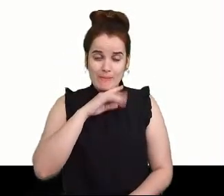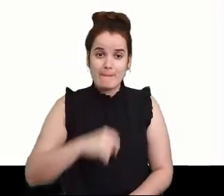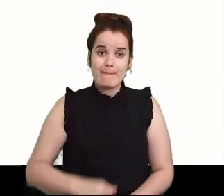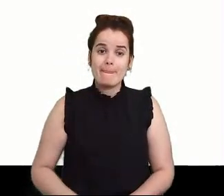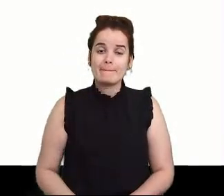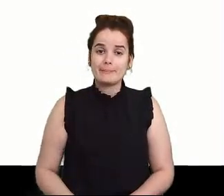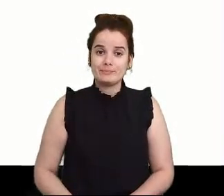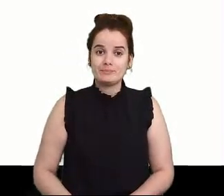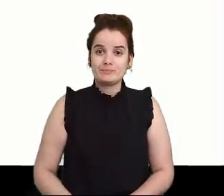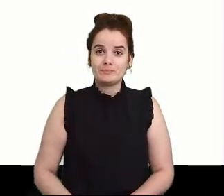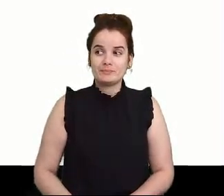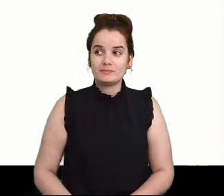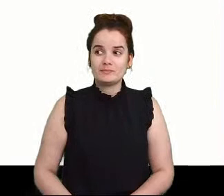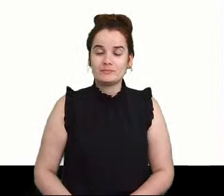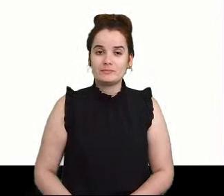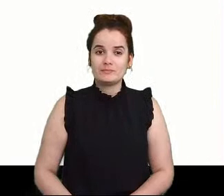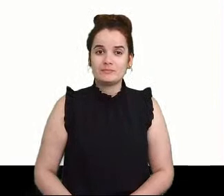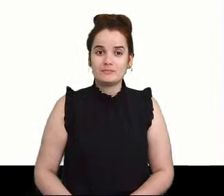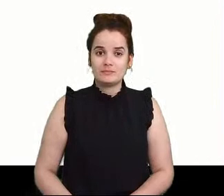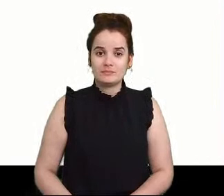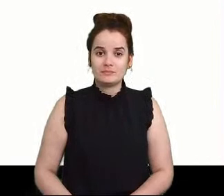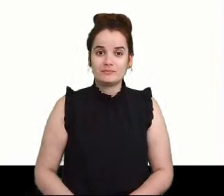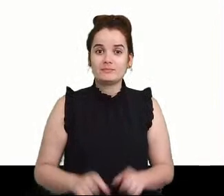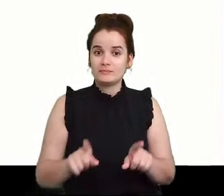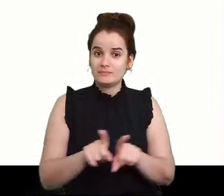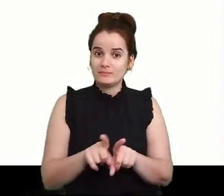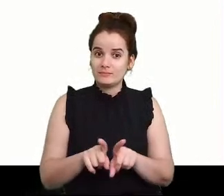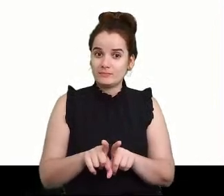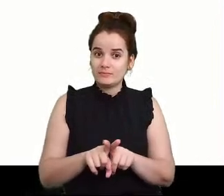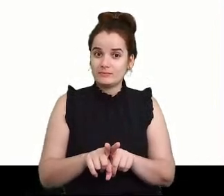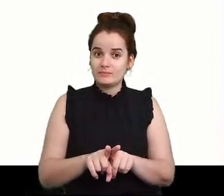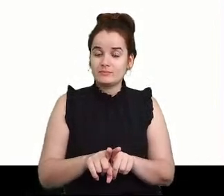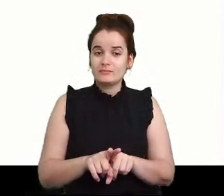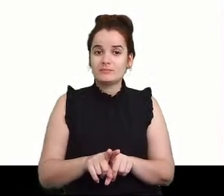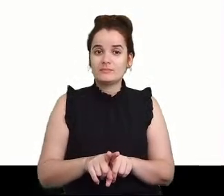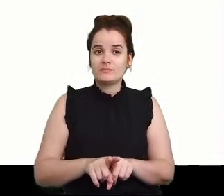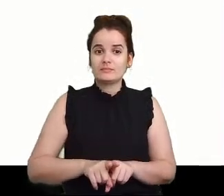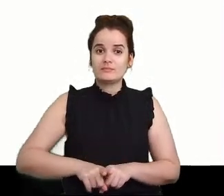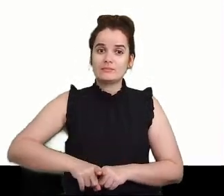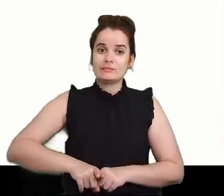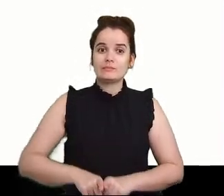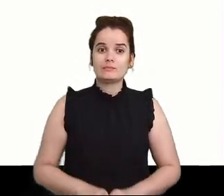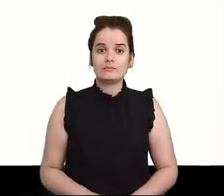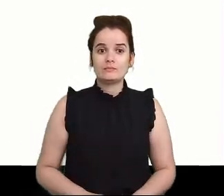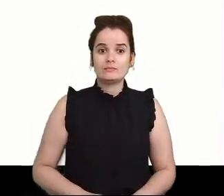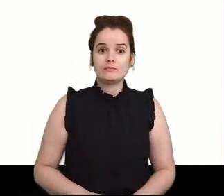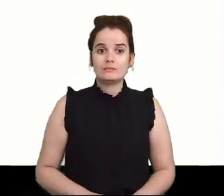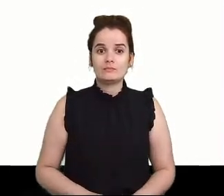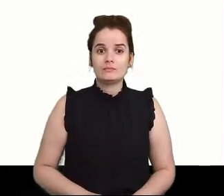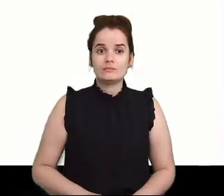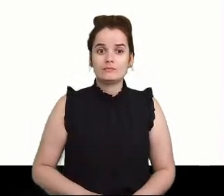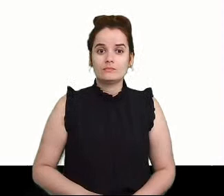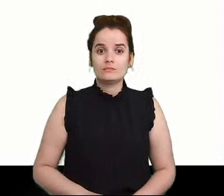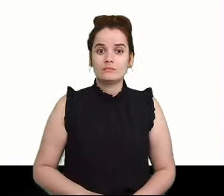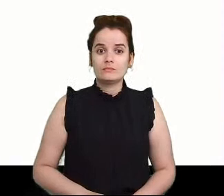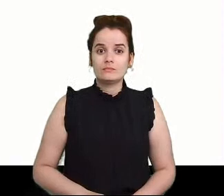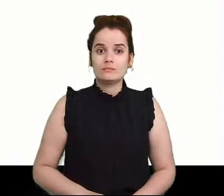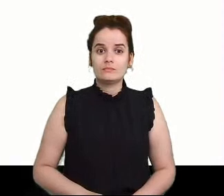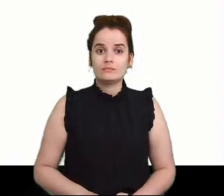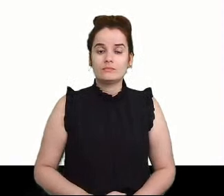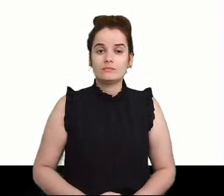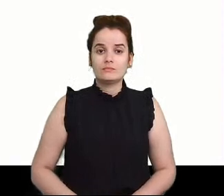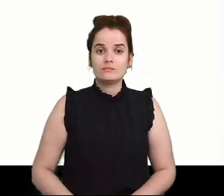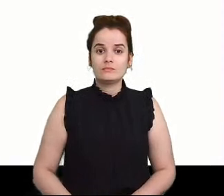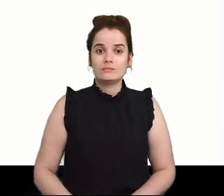Similarly, level 3 link, Georgia, 30, 40, 50, 60, 70%. Share of A,